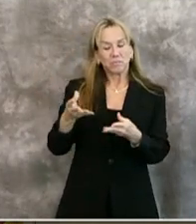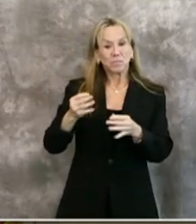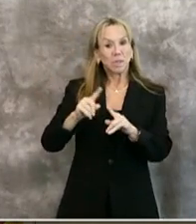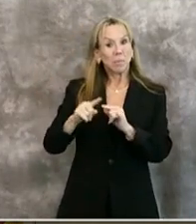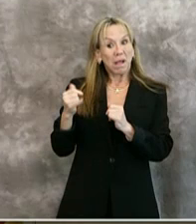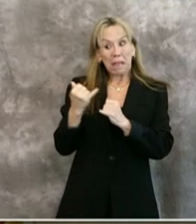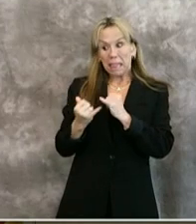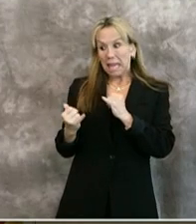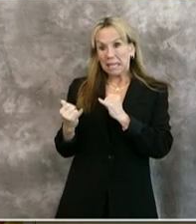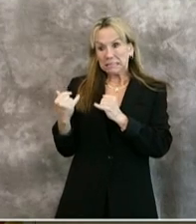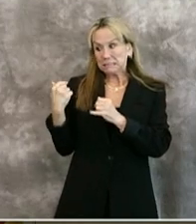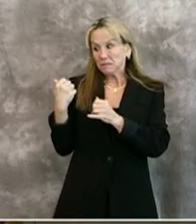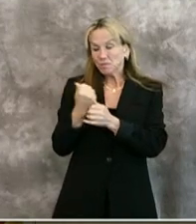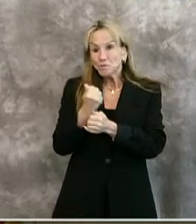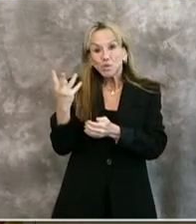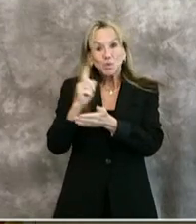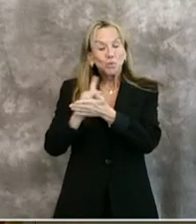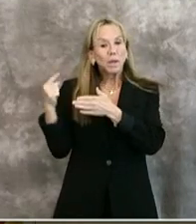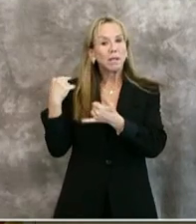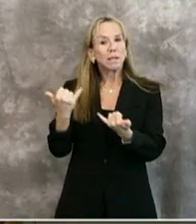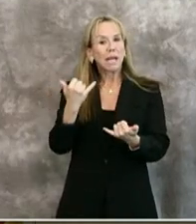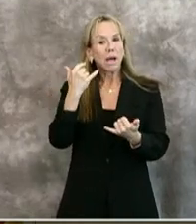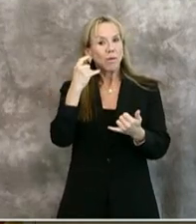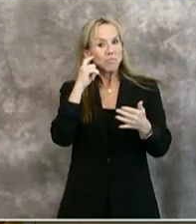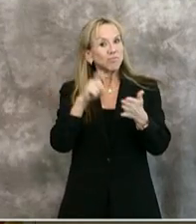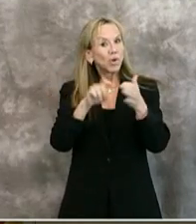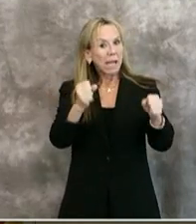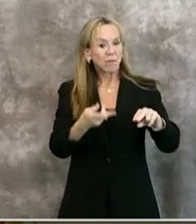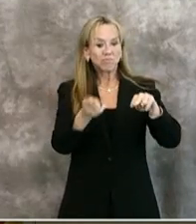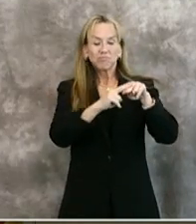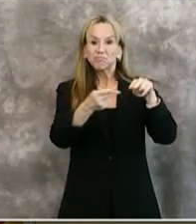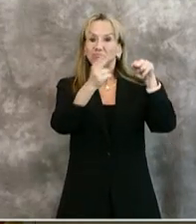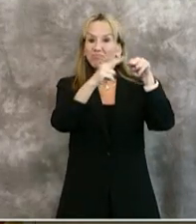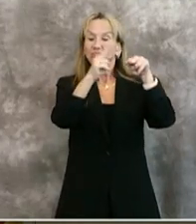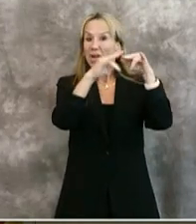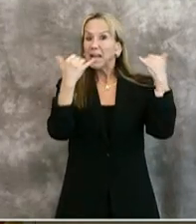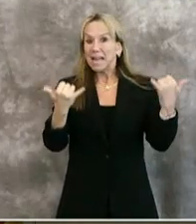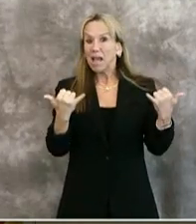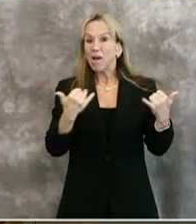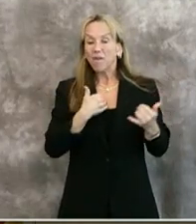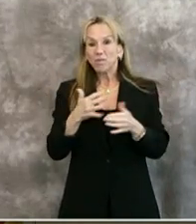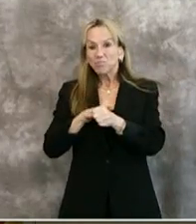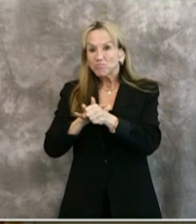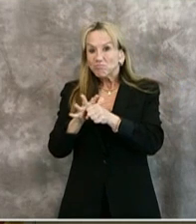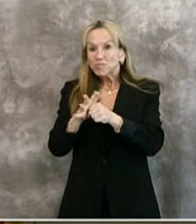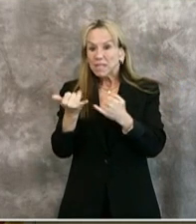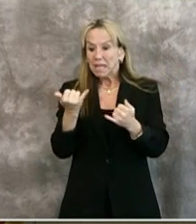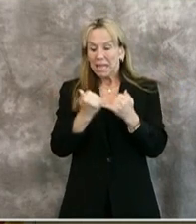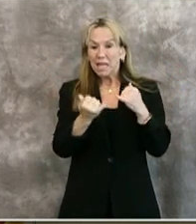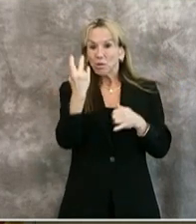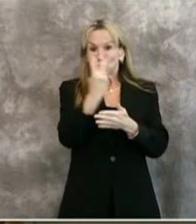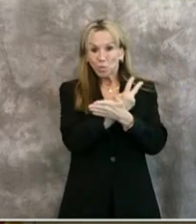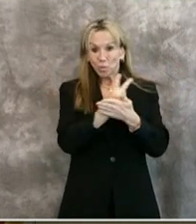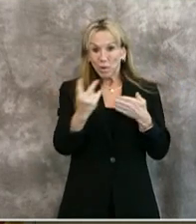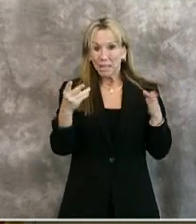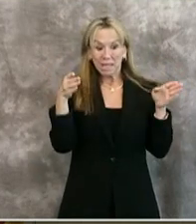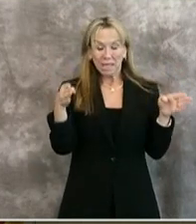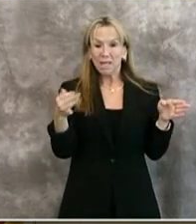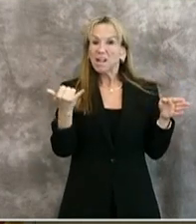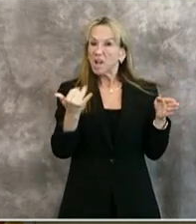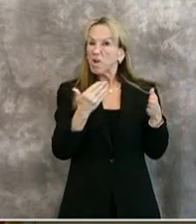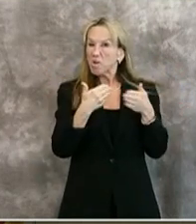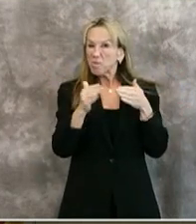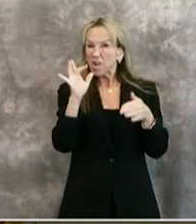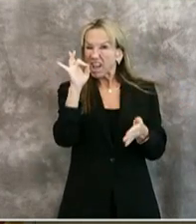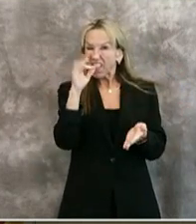weeks, we've been able to increase our testing to the point where now, over the last 14 days, we've been able to average